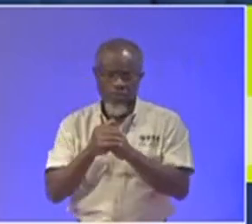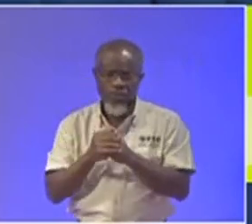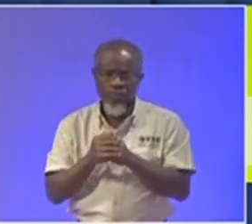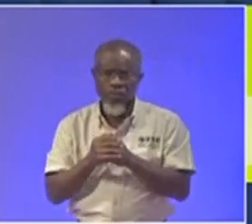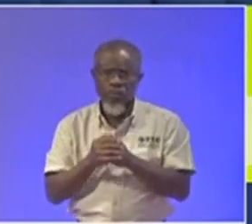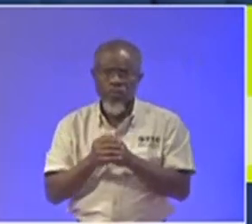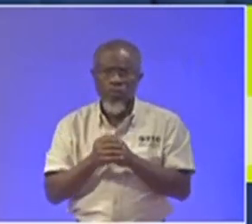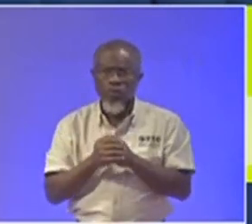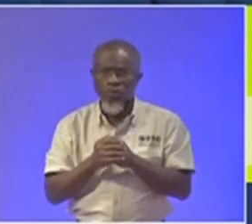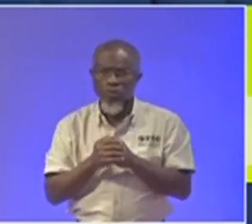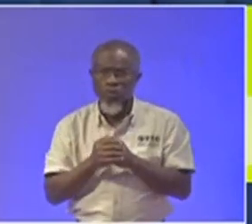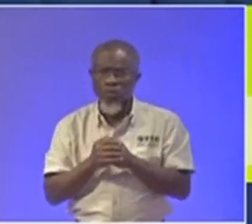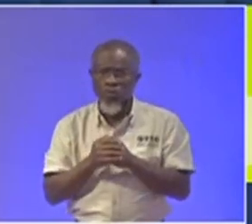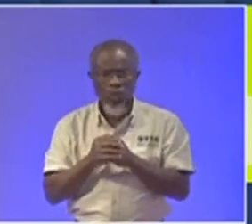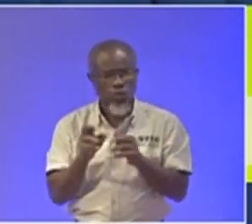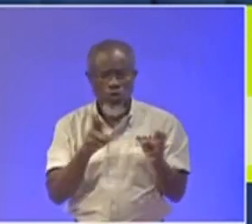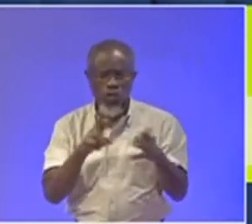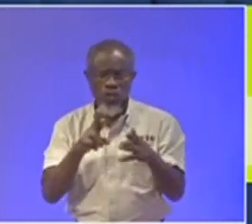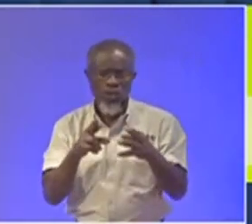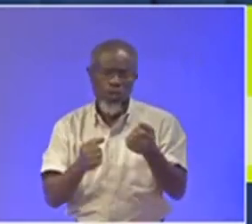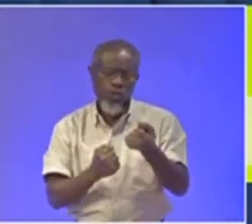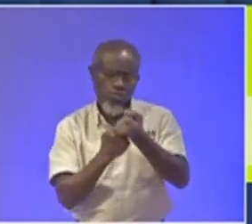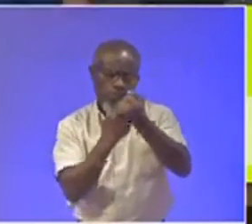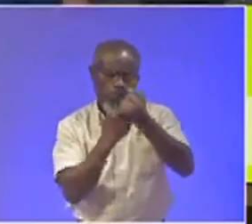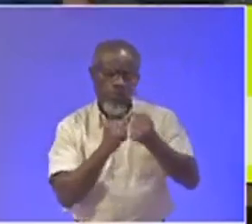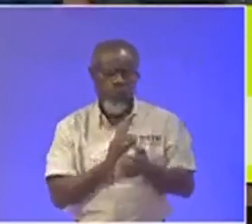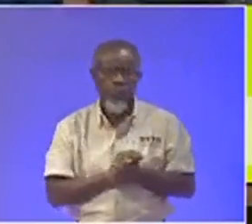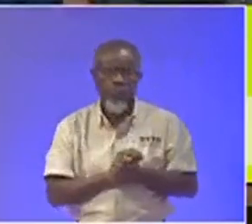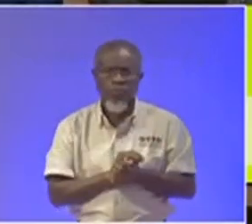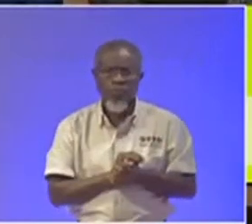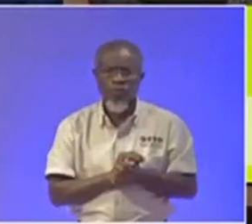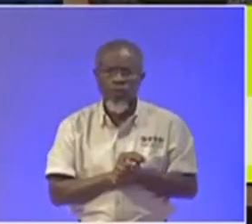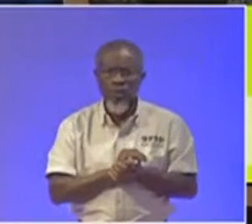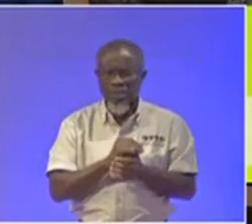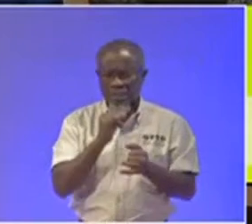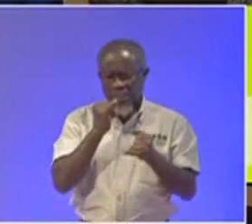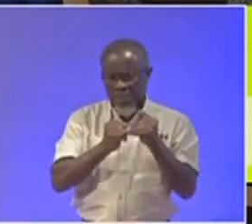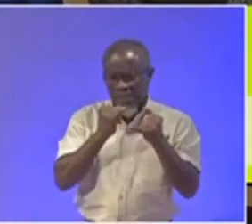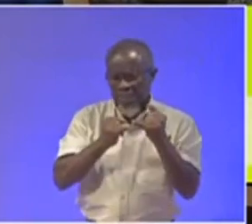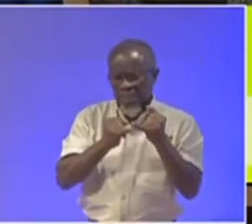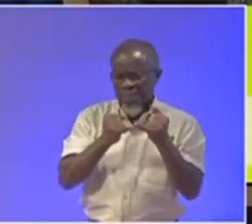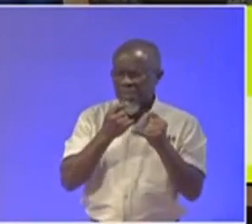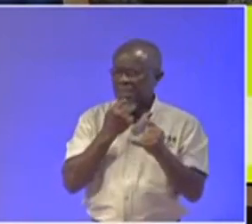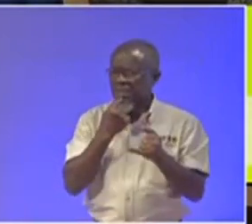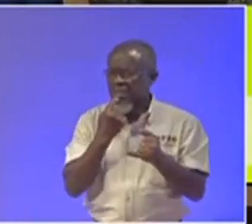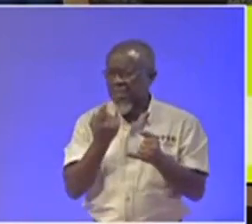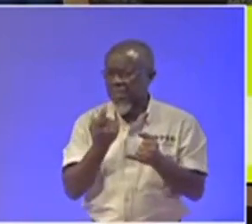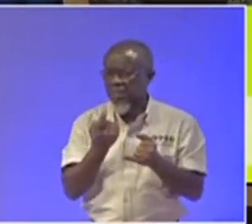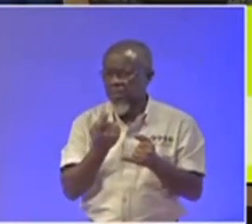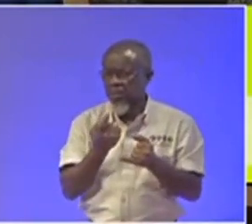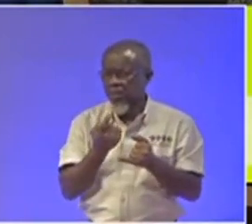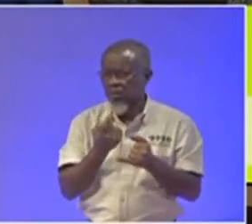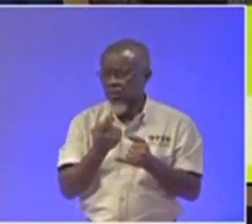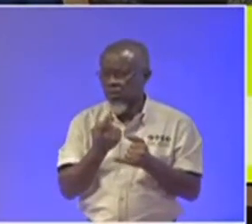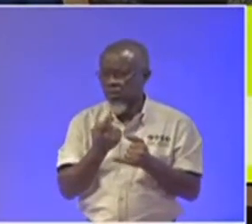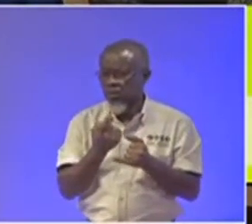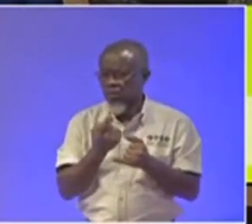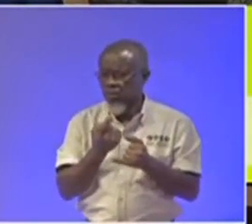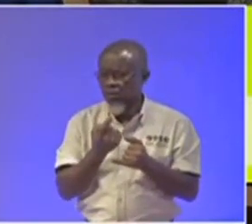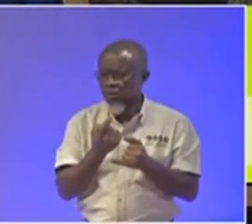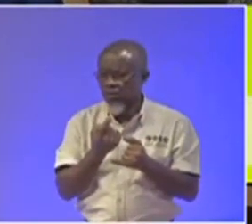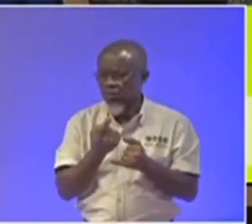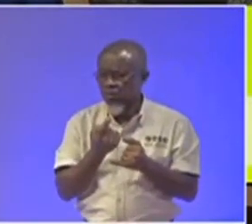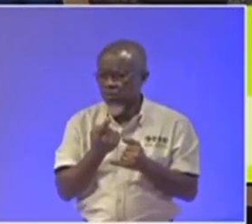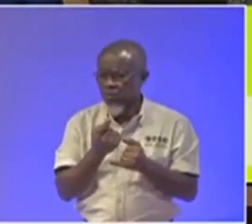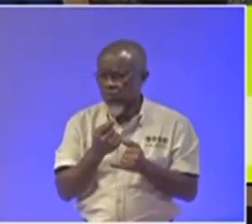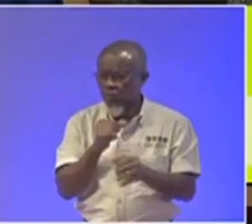sta.uwi.edu, and we're ready to assist. And a last comment to parents in terms of